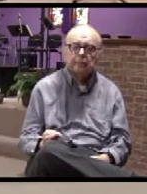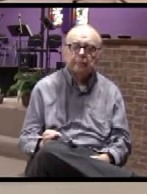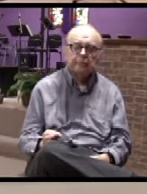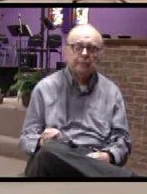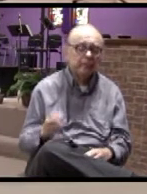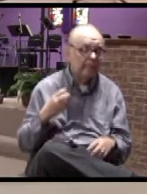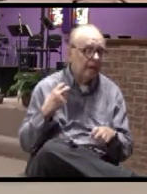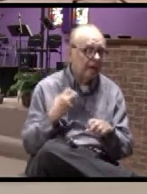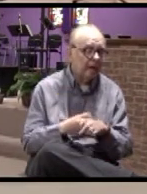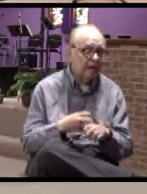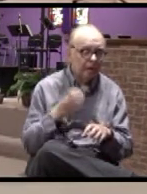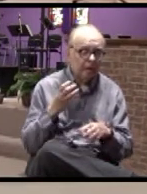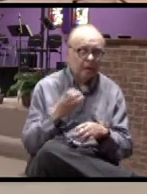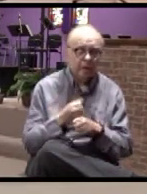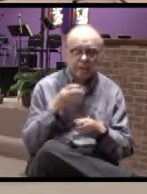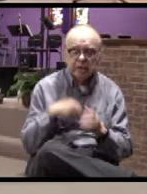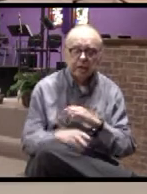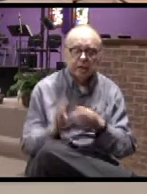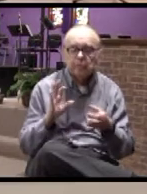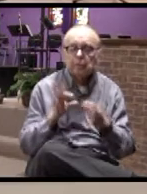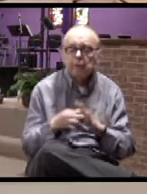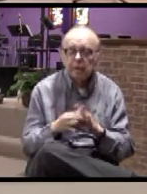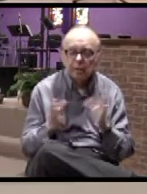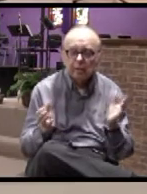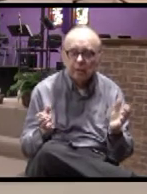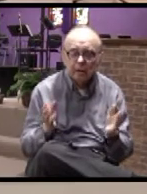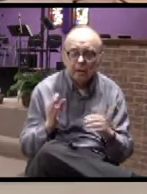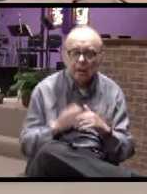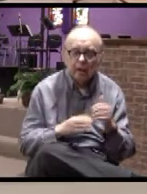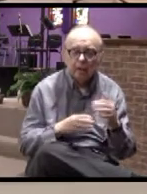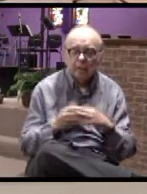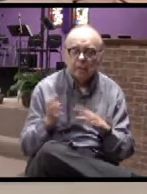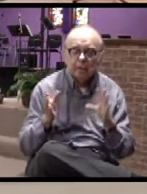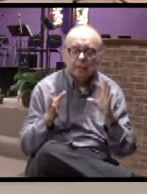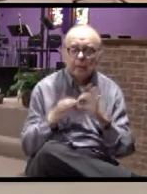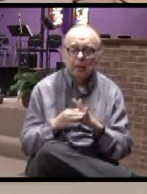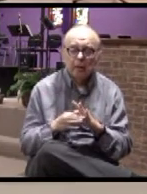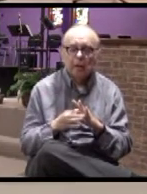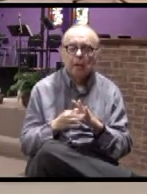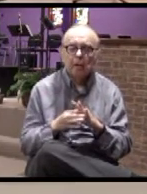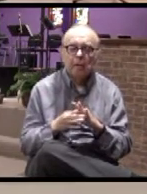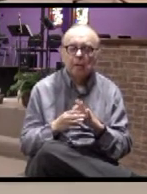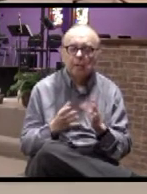It's hard to get into a relationship and build a relationship